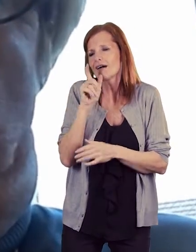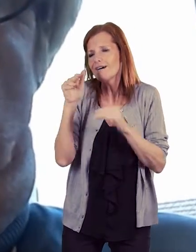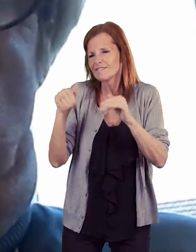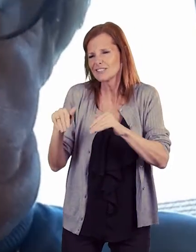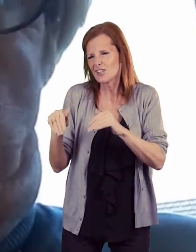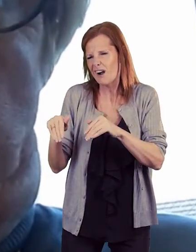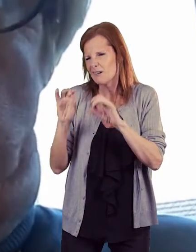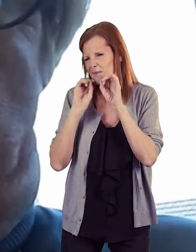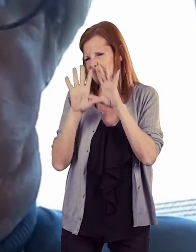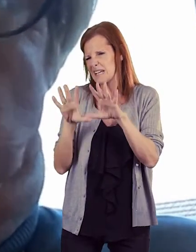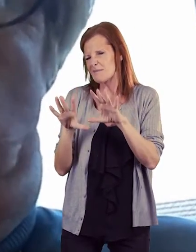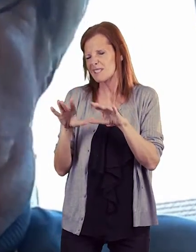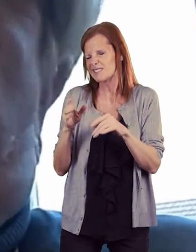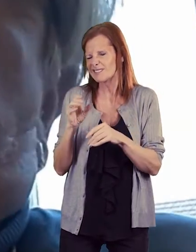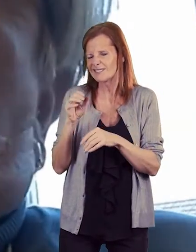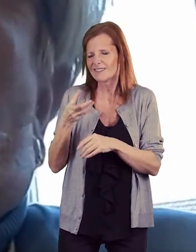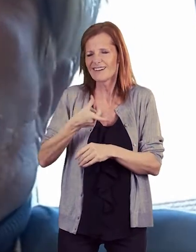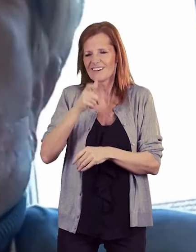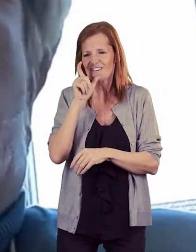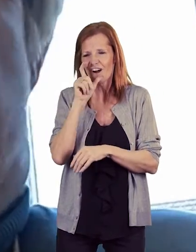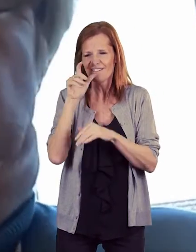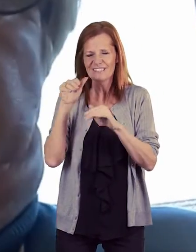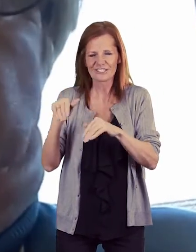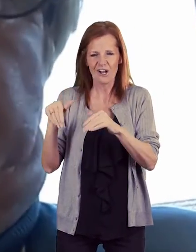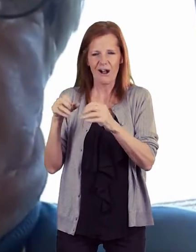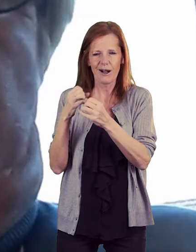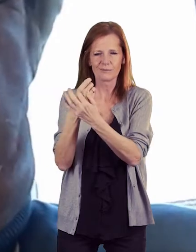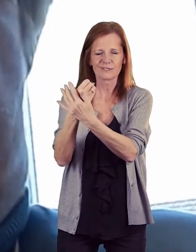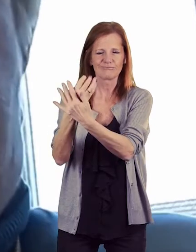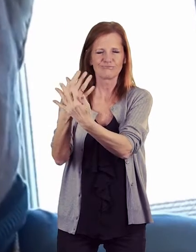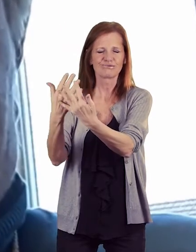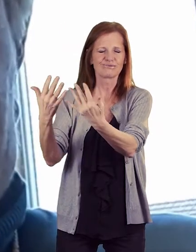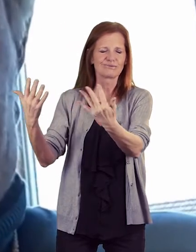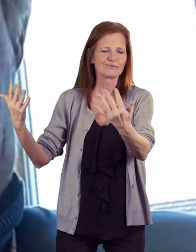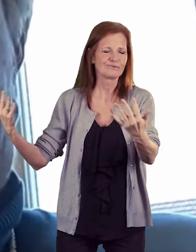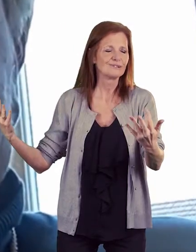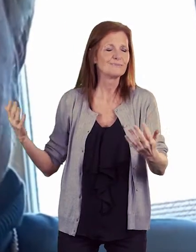coffee store, coffee. And